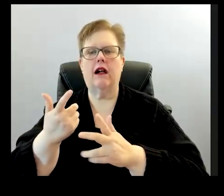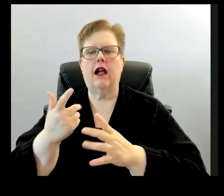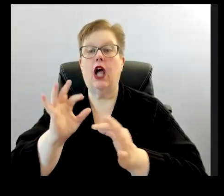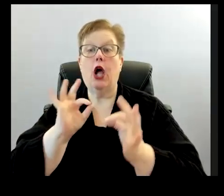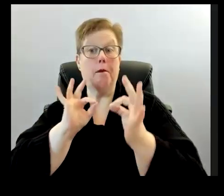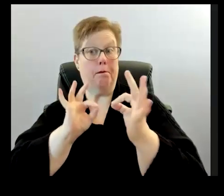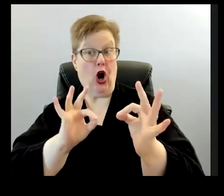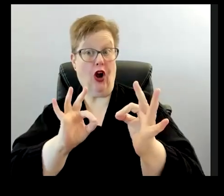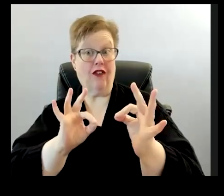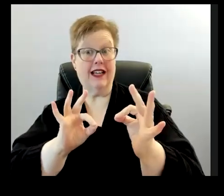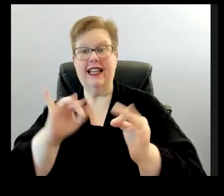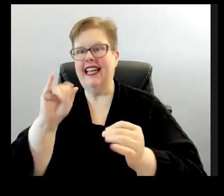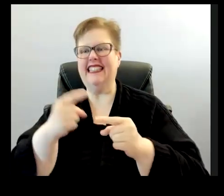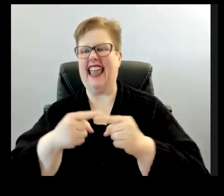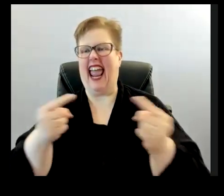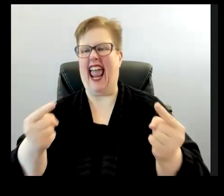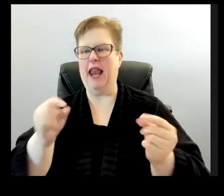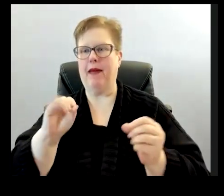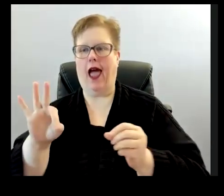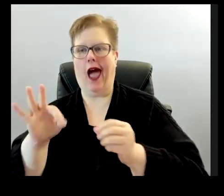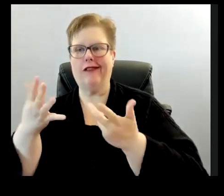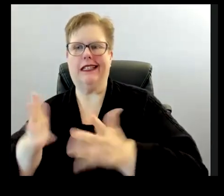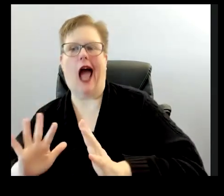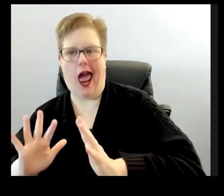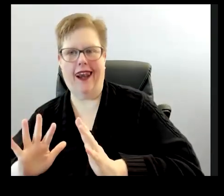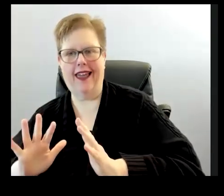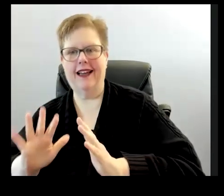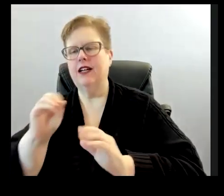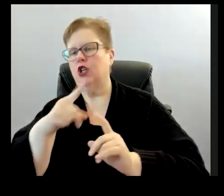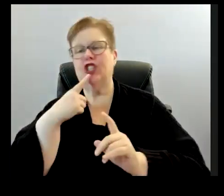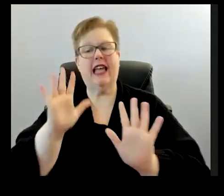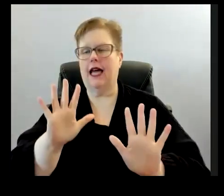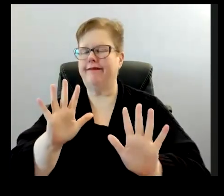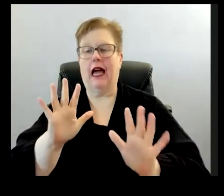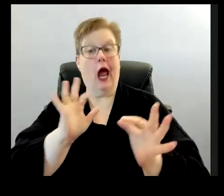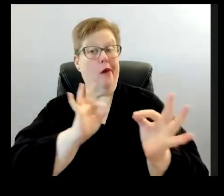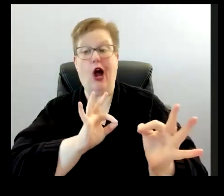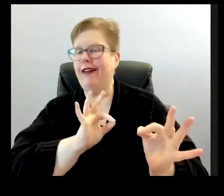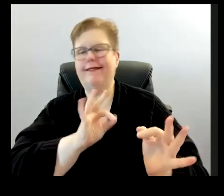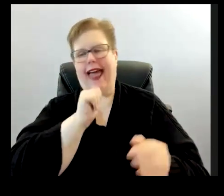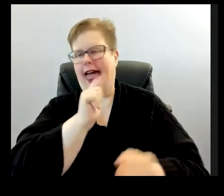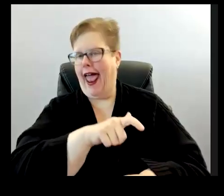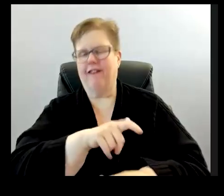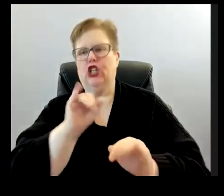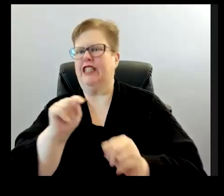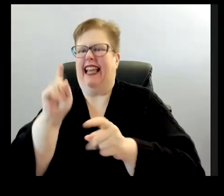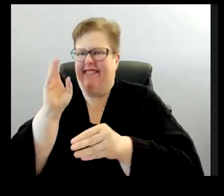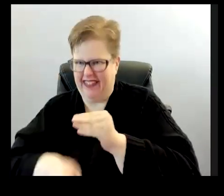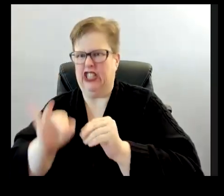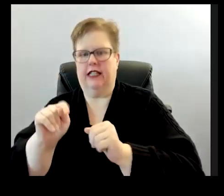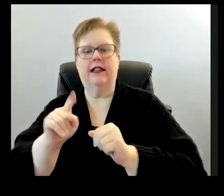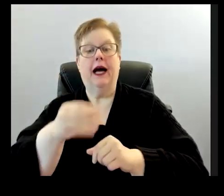perfect is the enemy of done. So you're saying, you know what? It just has to be done. It doesn't have to be perfect.